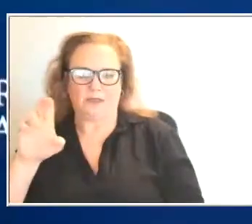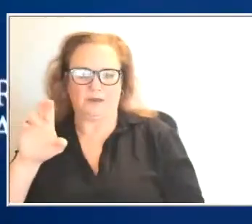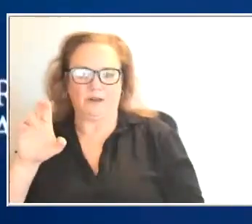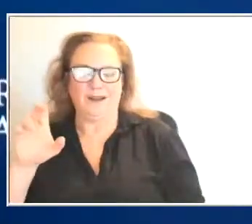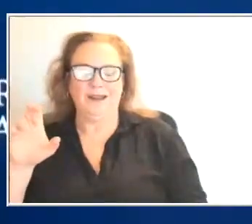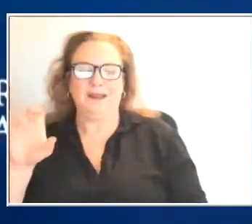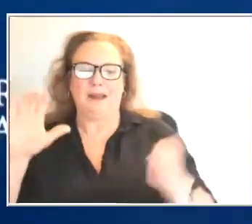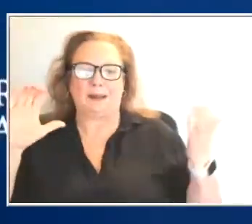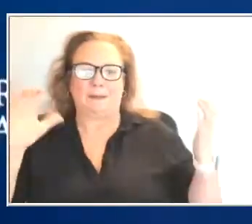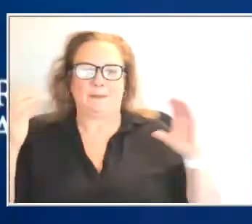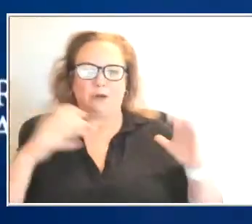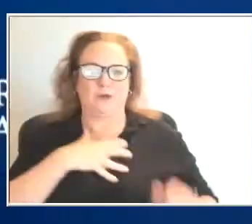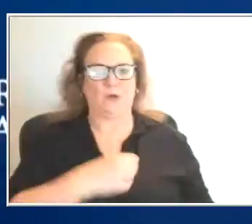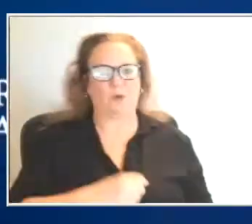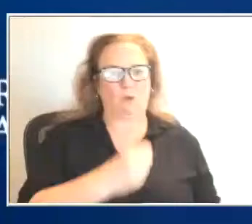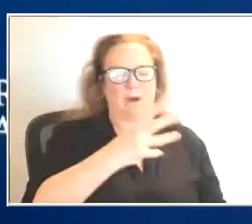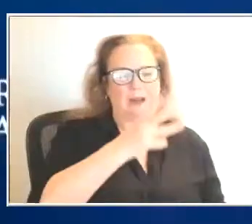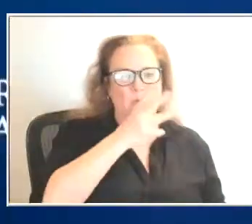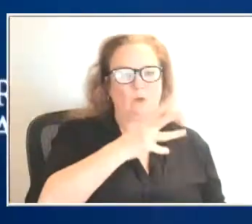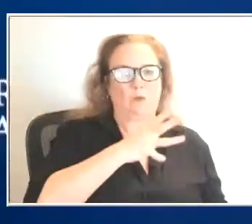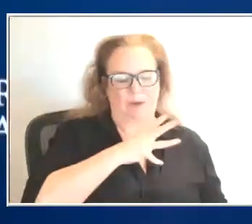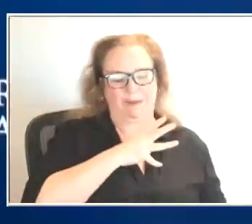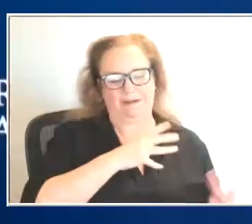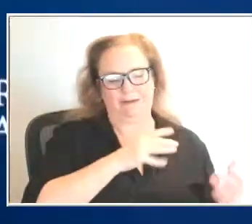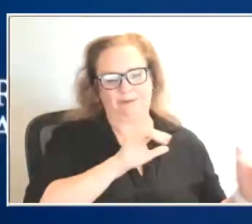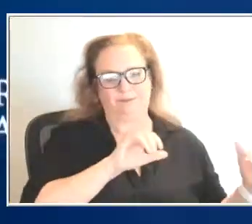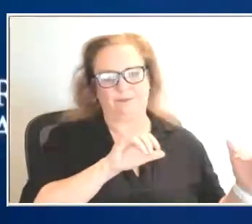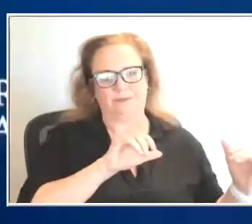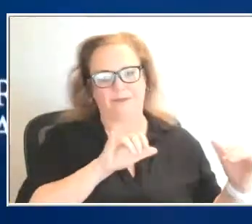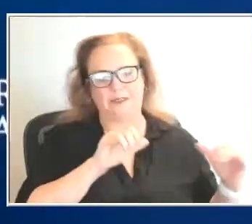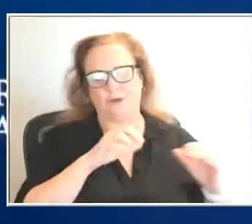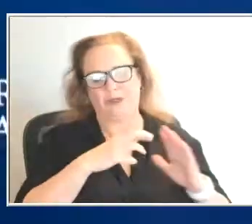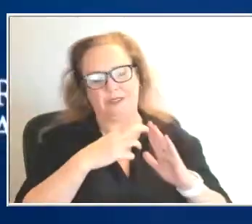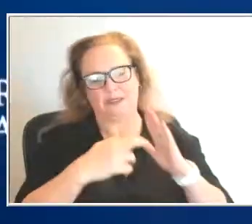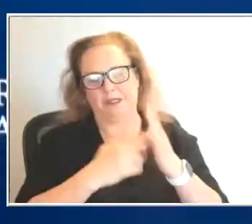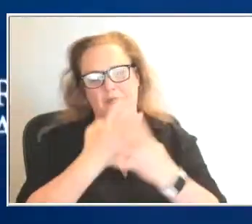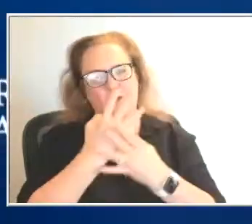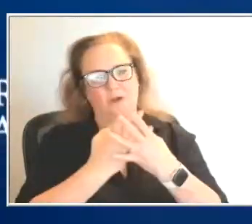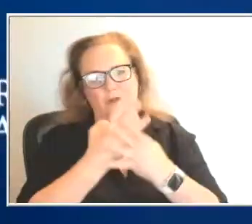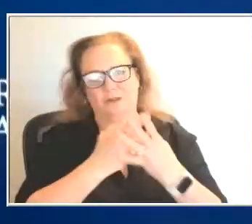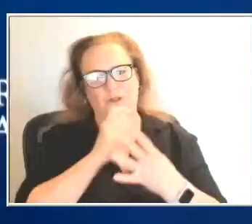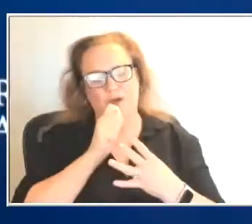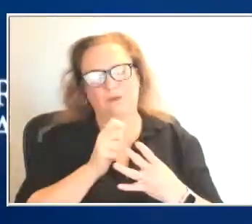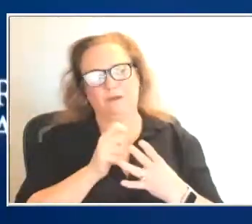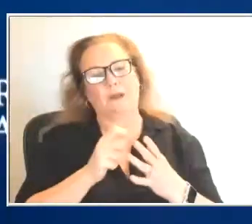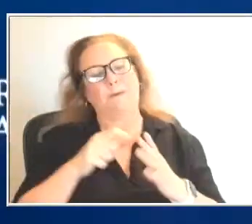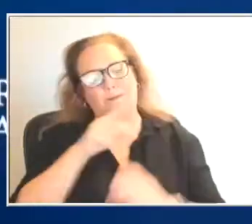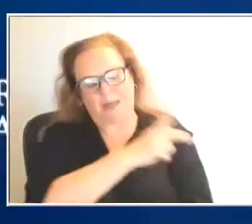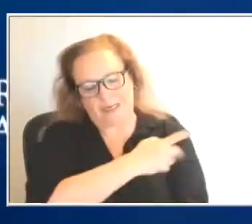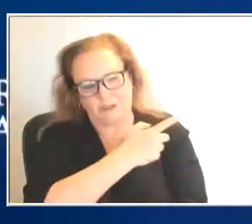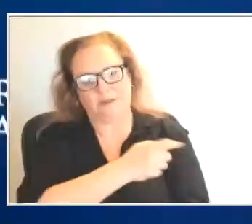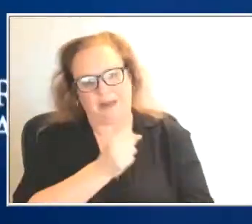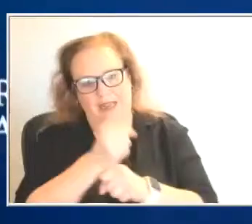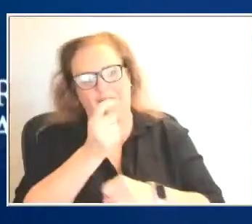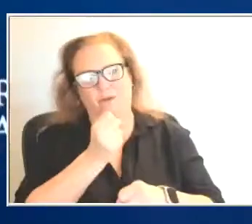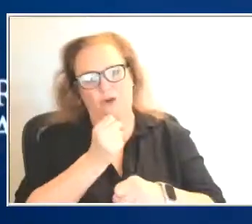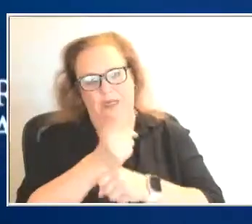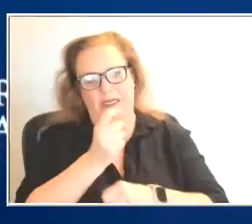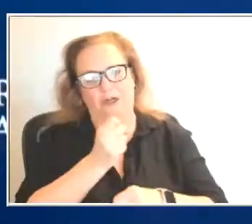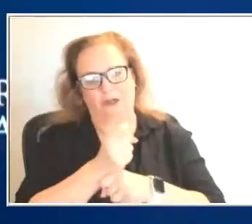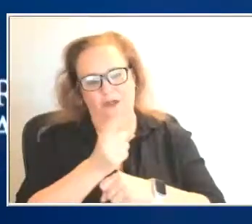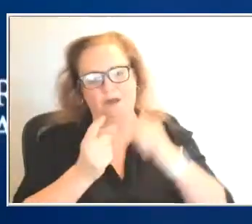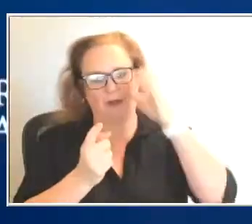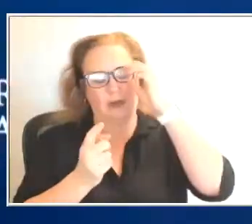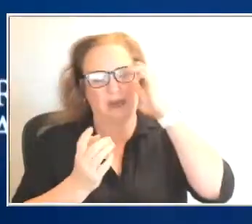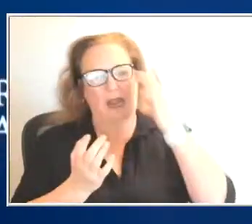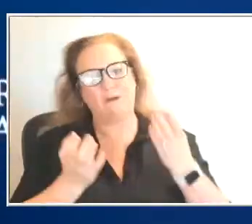counterparts with breast cancer. So these screening guidelines simply don't go far enough. Patients need to be screened every year. In fact, I